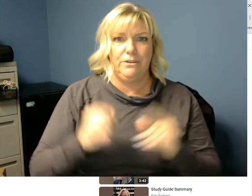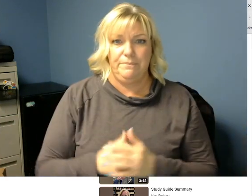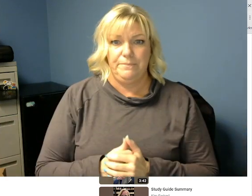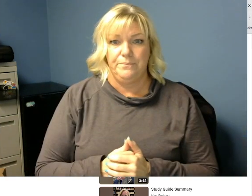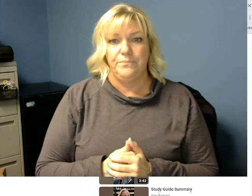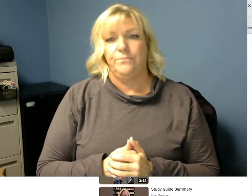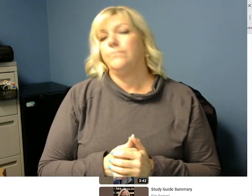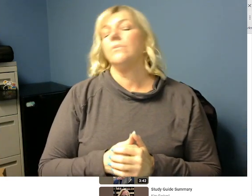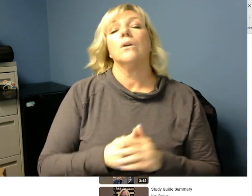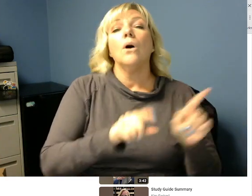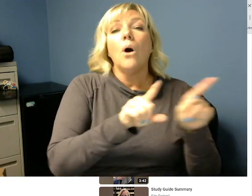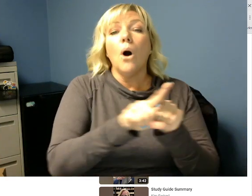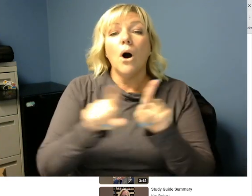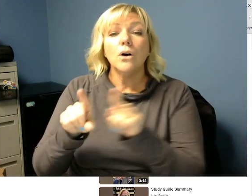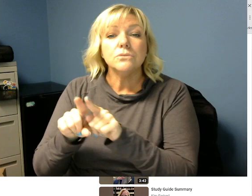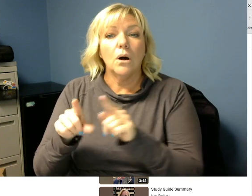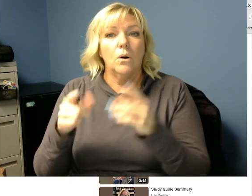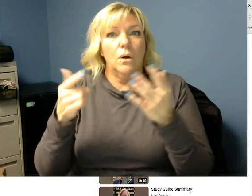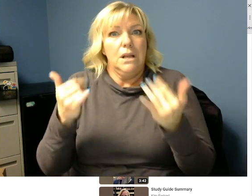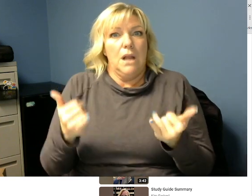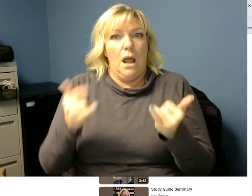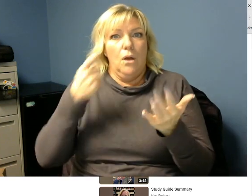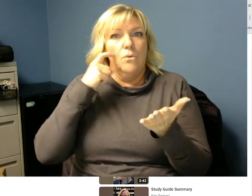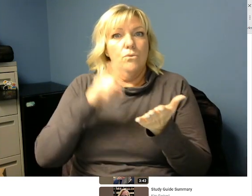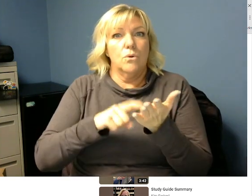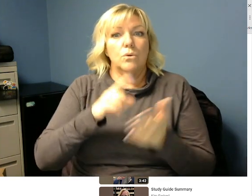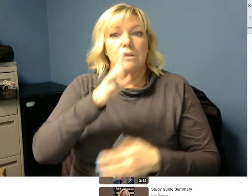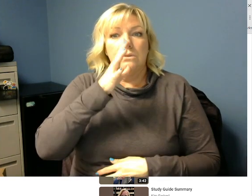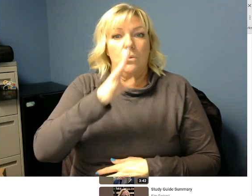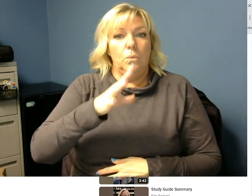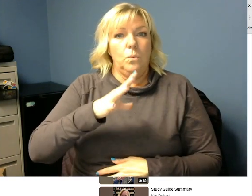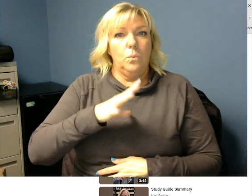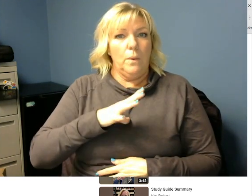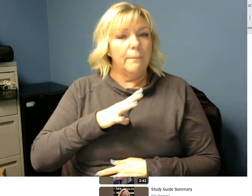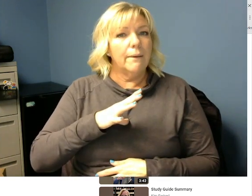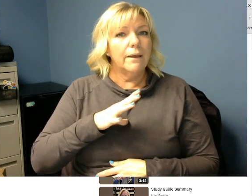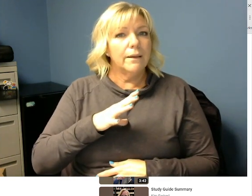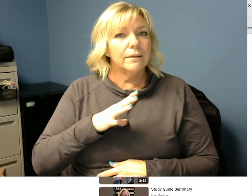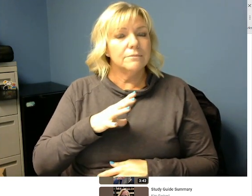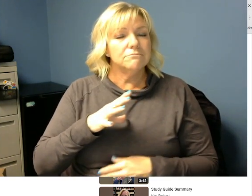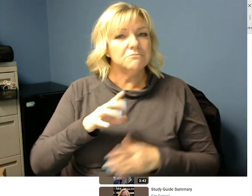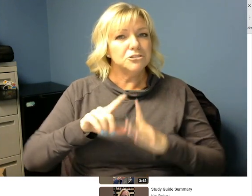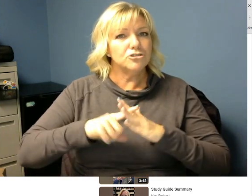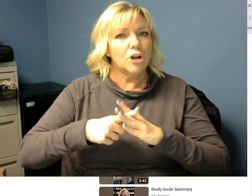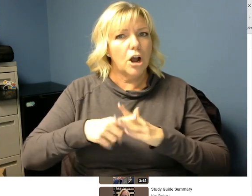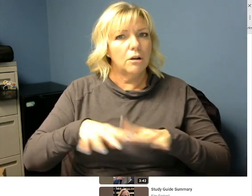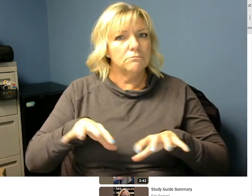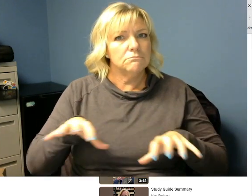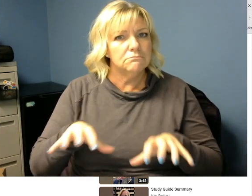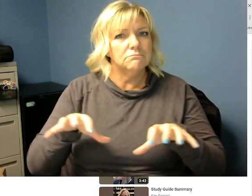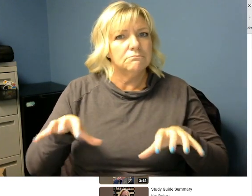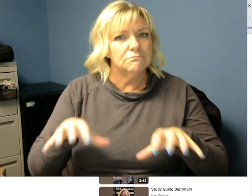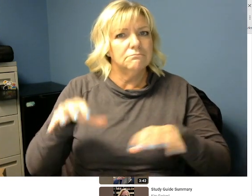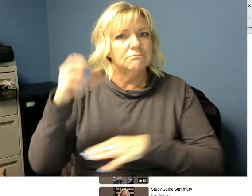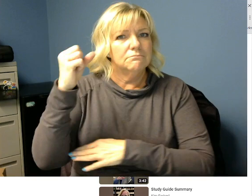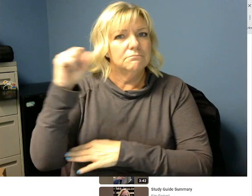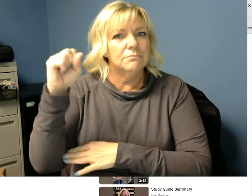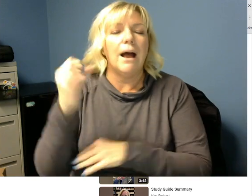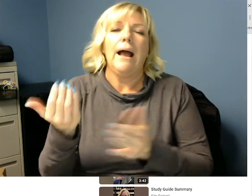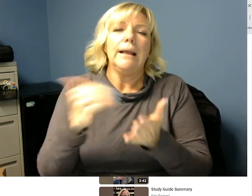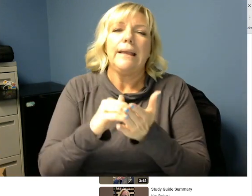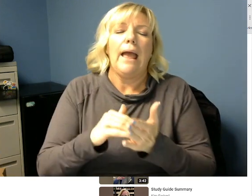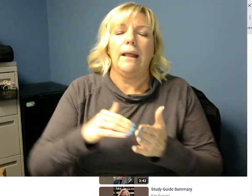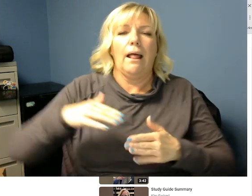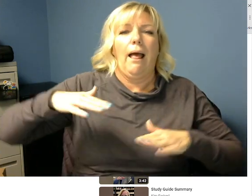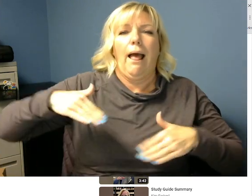think about is just the way that we saw women kind of shifting things and making things happen, even though they aren't serving as